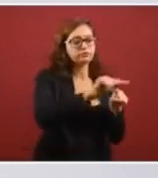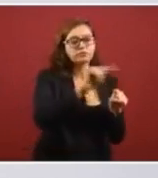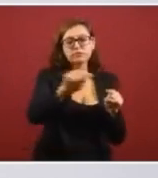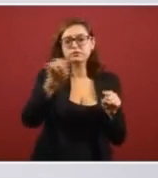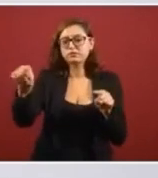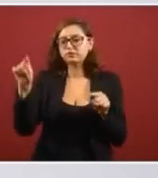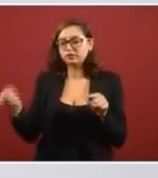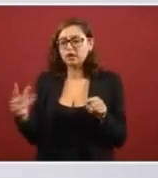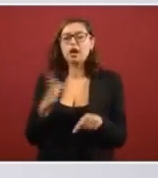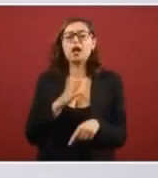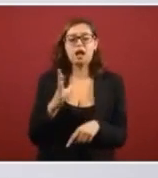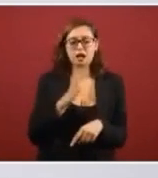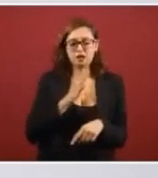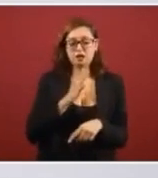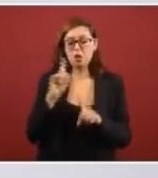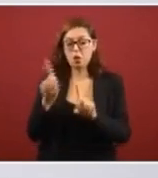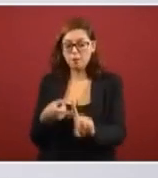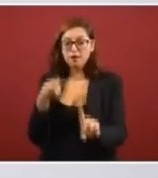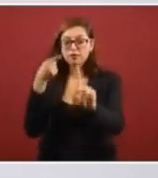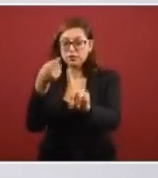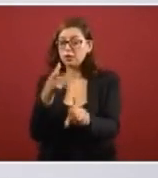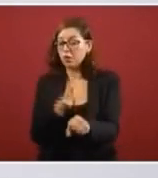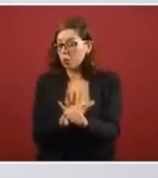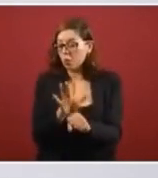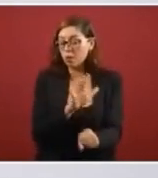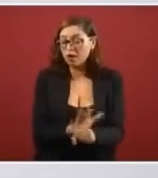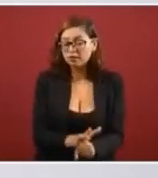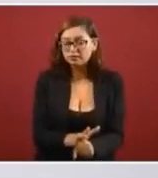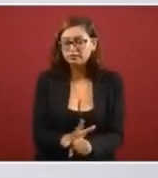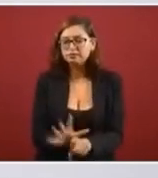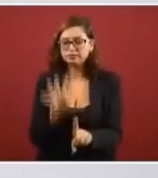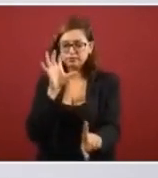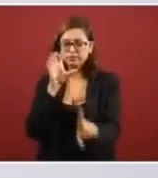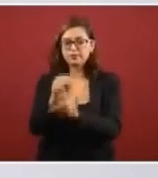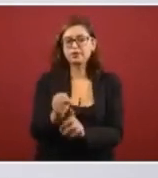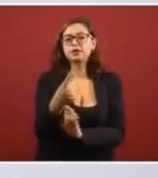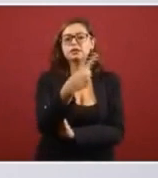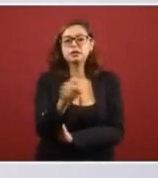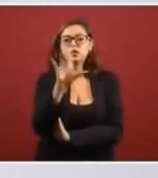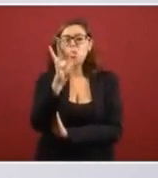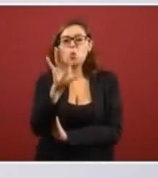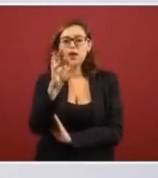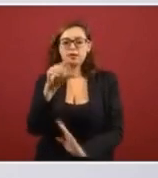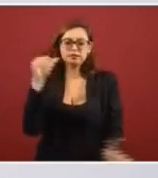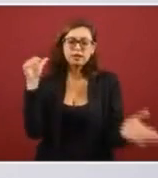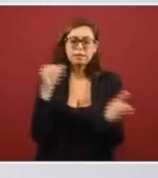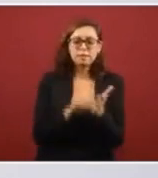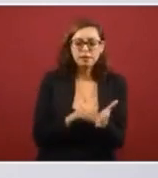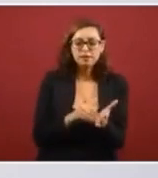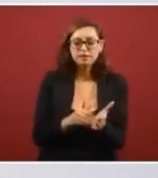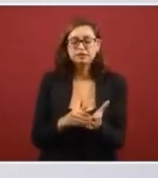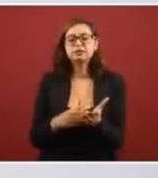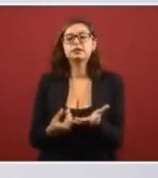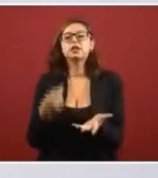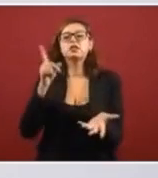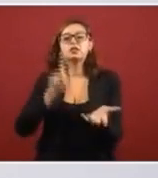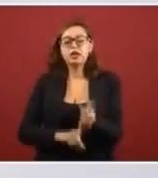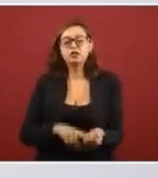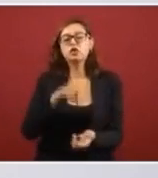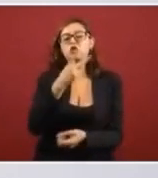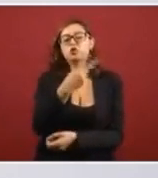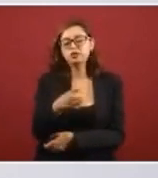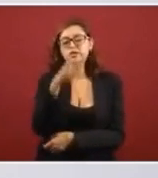territories of the country even though the muni the goal is to get